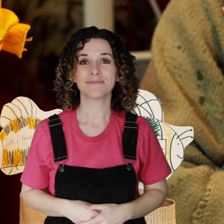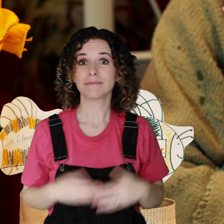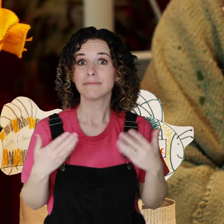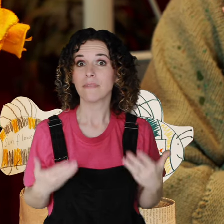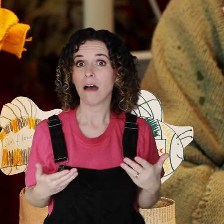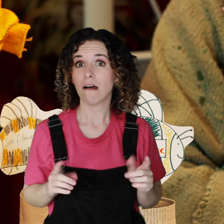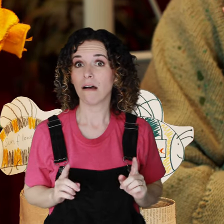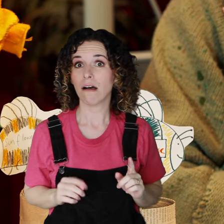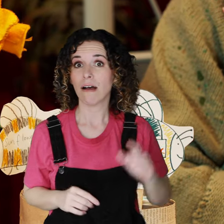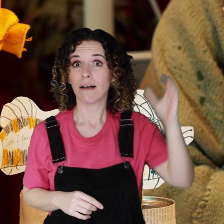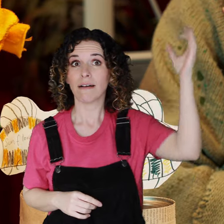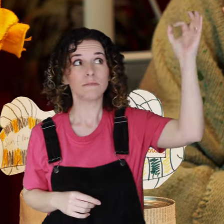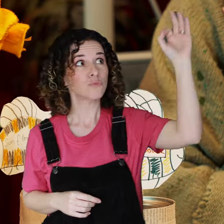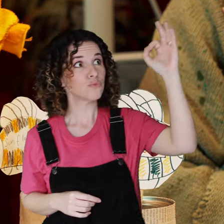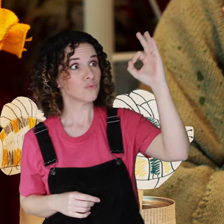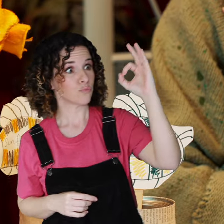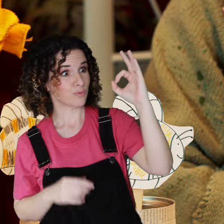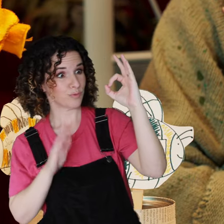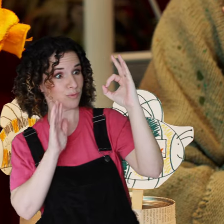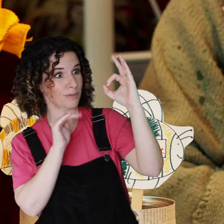Now, buzz off.